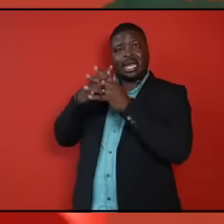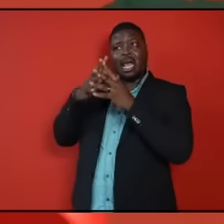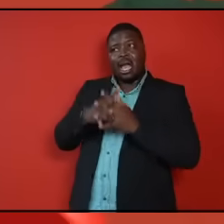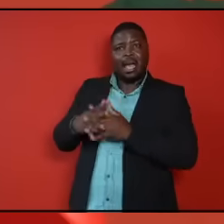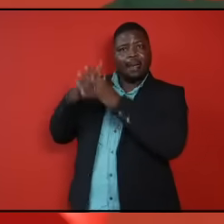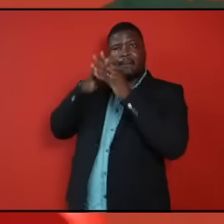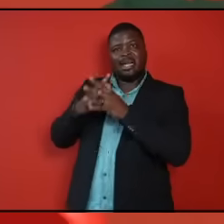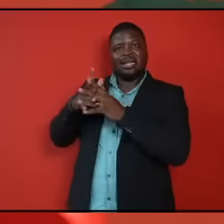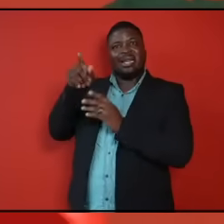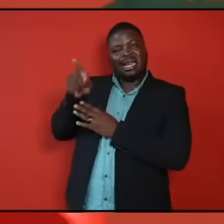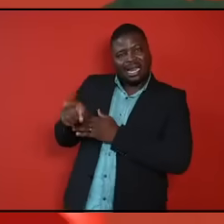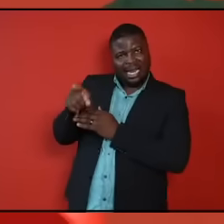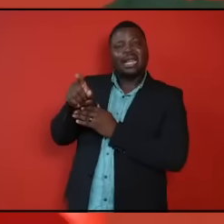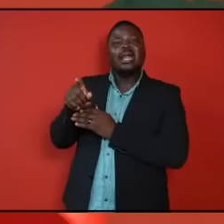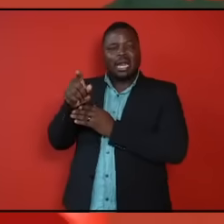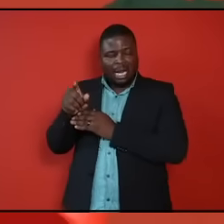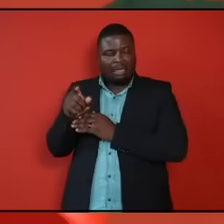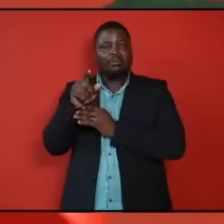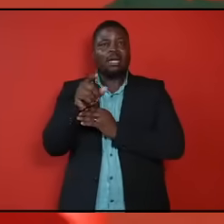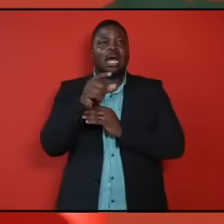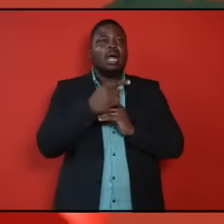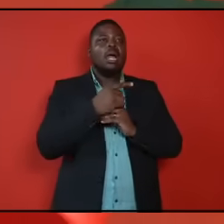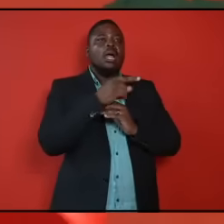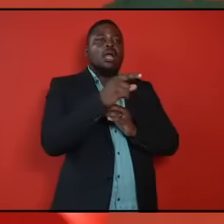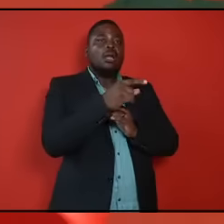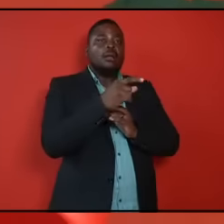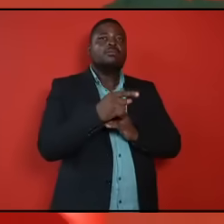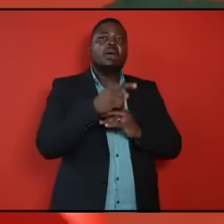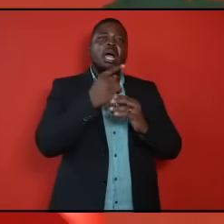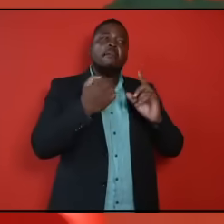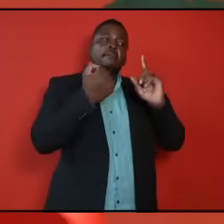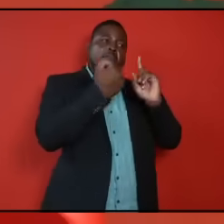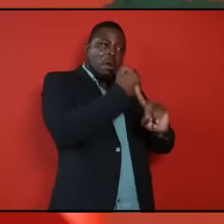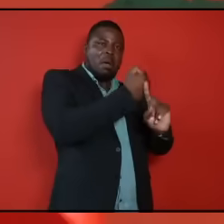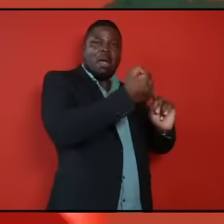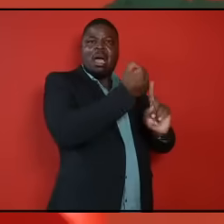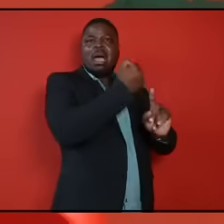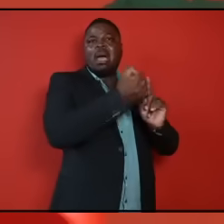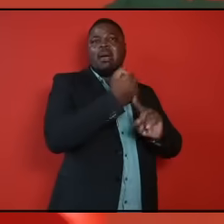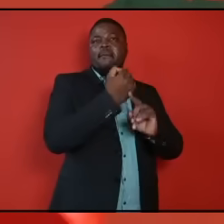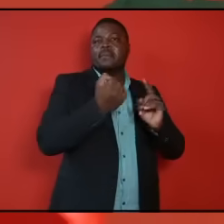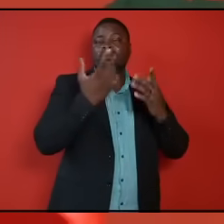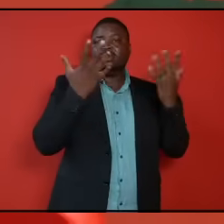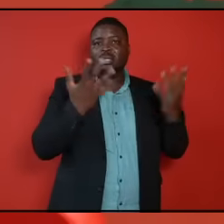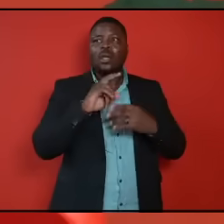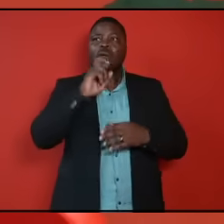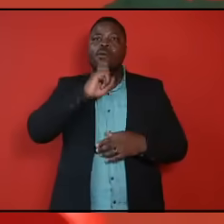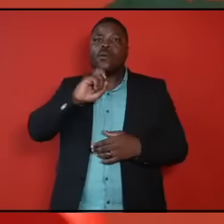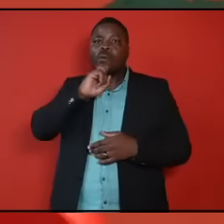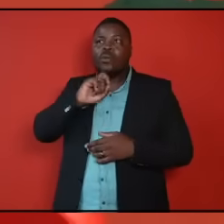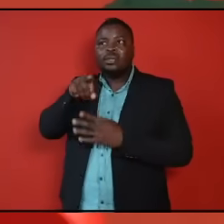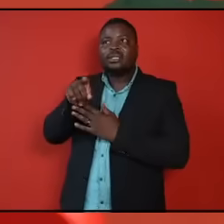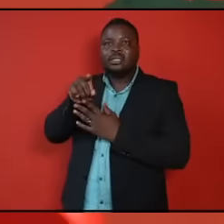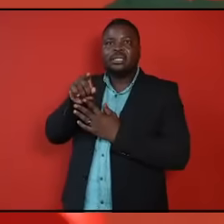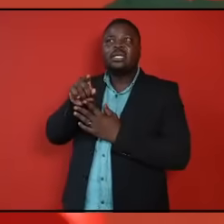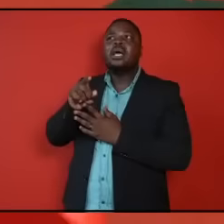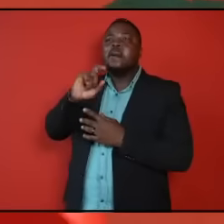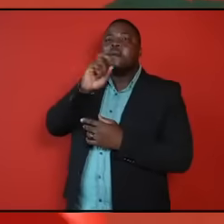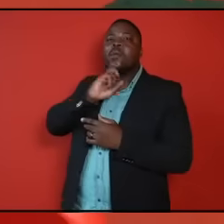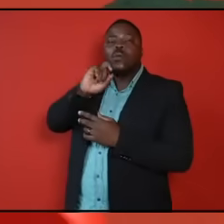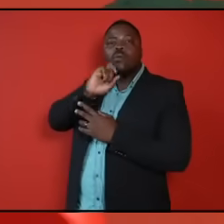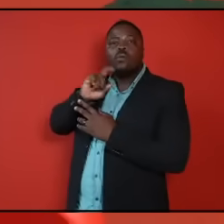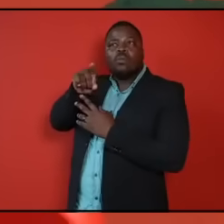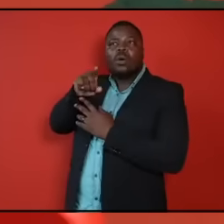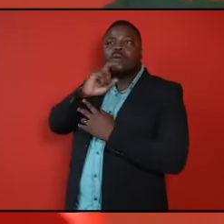destabilizing role globally, using its economic and military power to discipline states that pursue